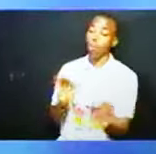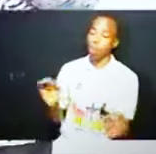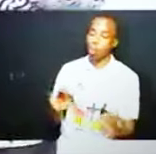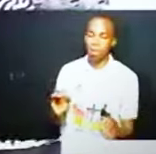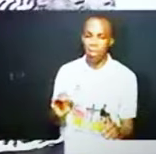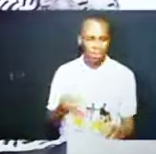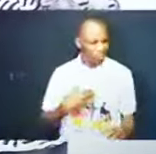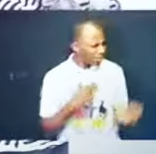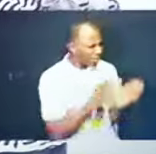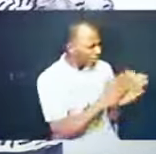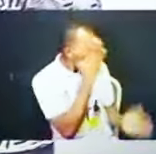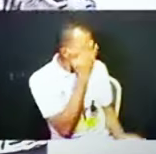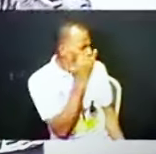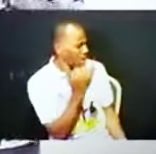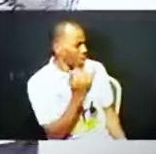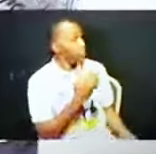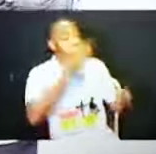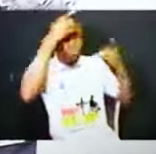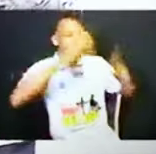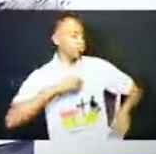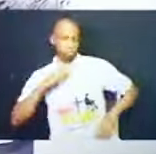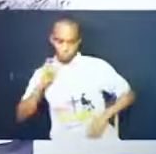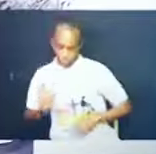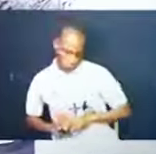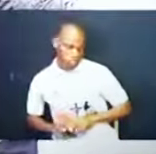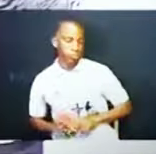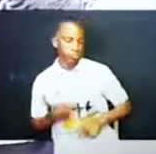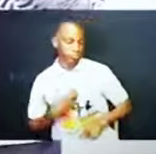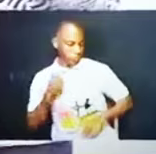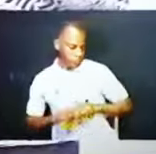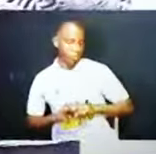then I decided to sit down. So I sat